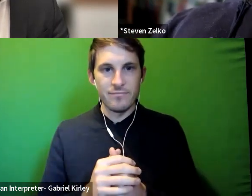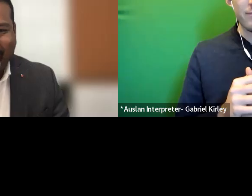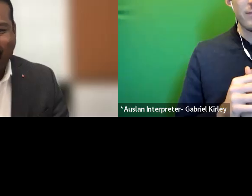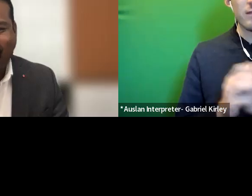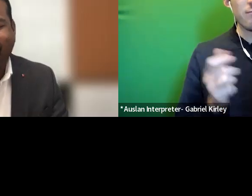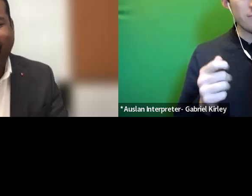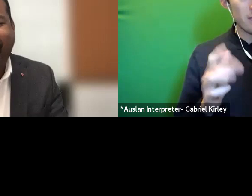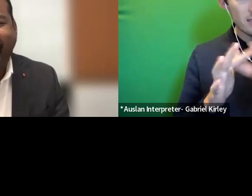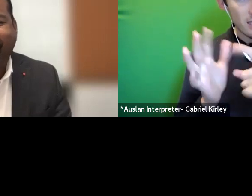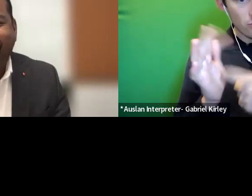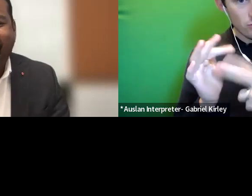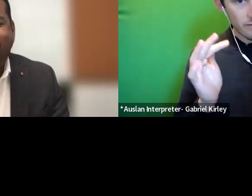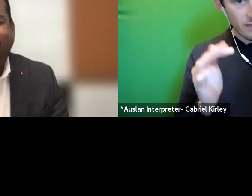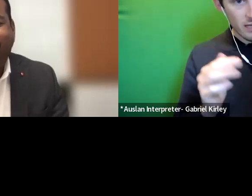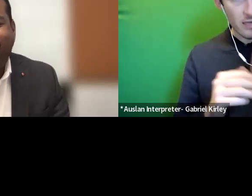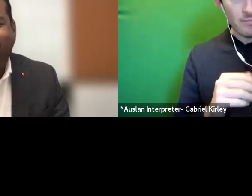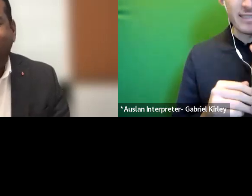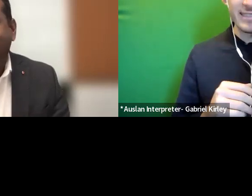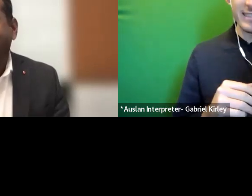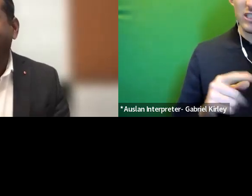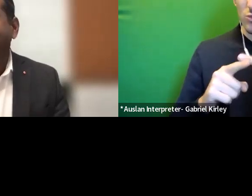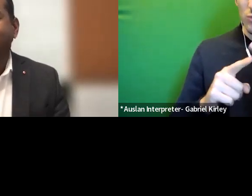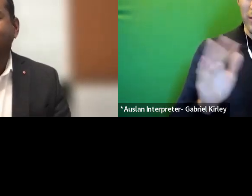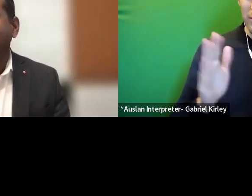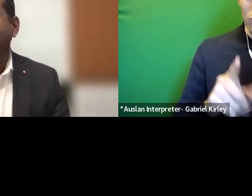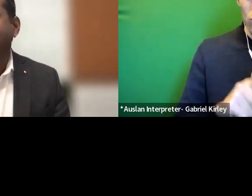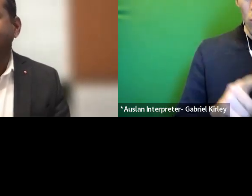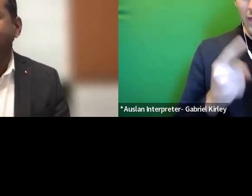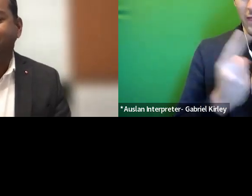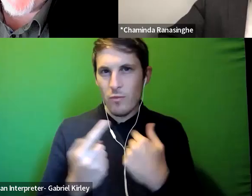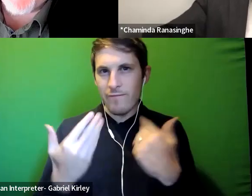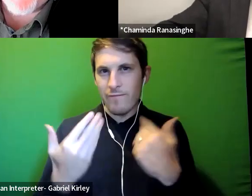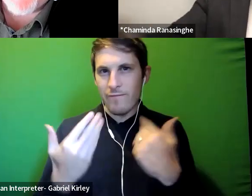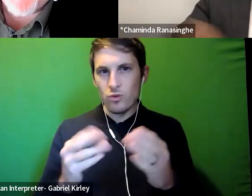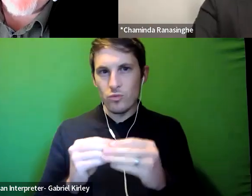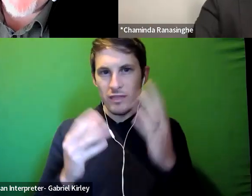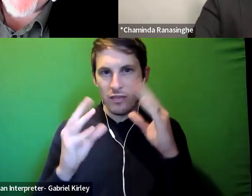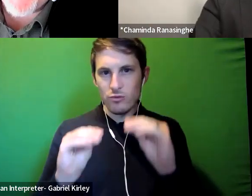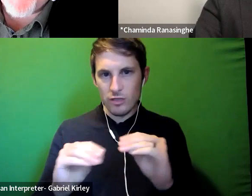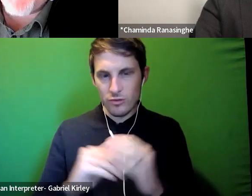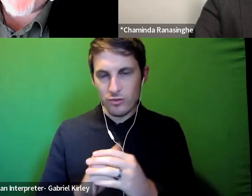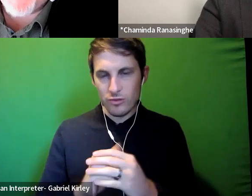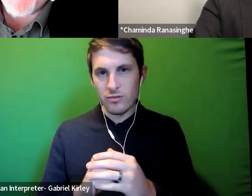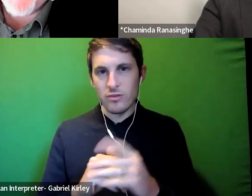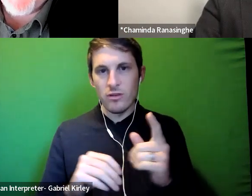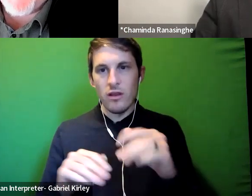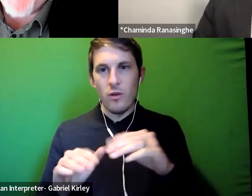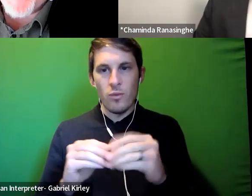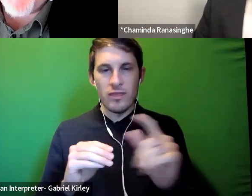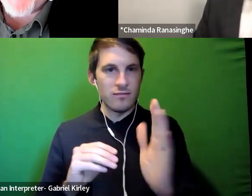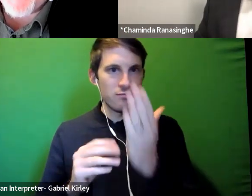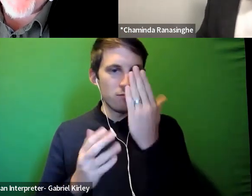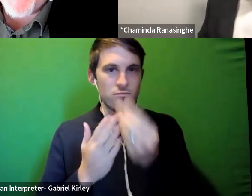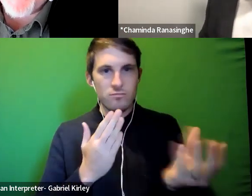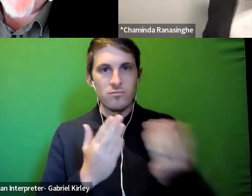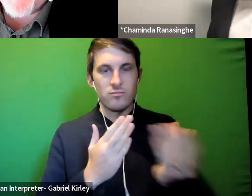very quickly with that. The one thing I think we've lost in education, and this is with that, you know, just-in-time model